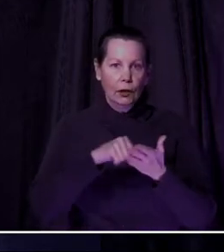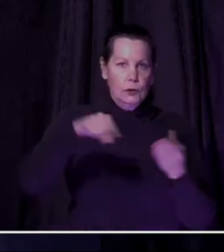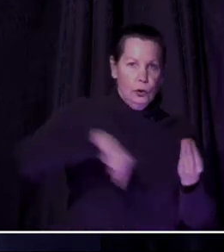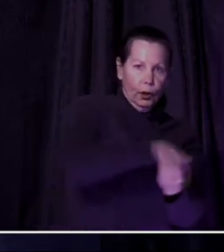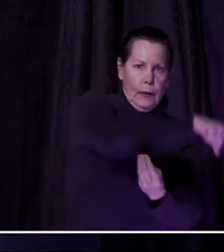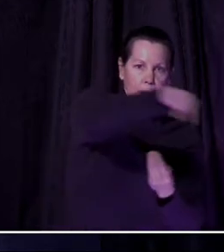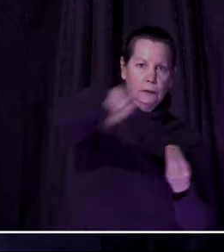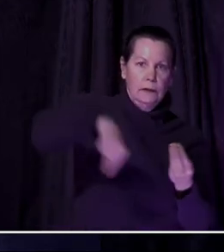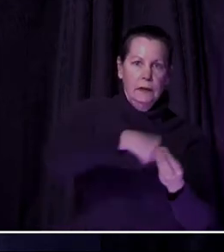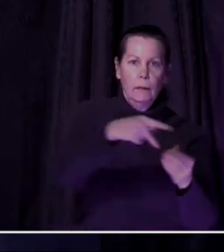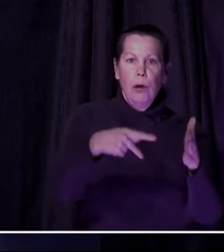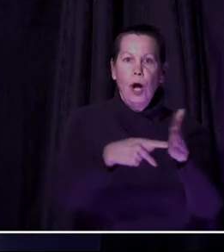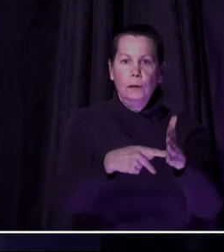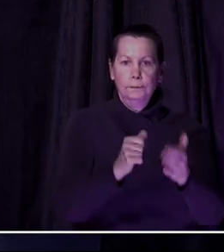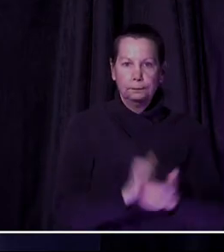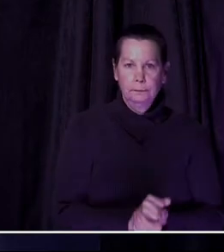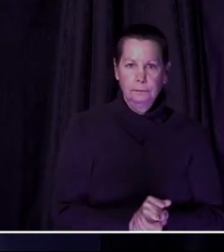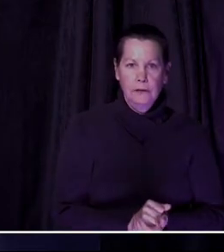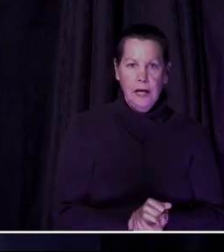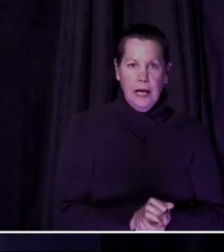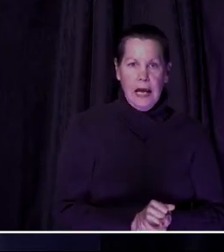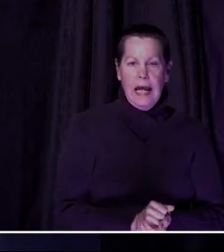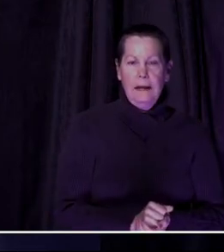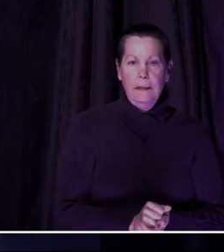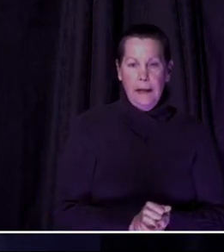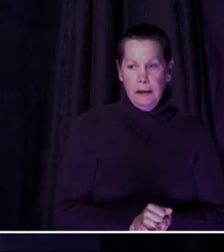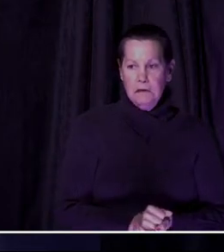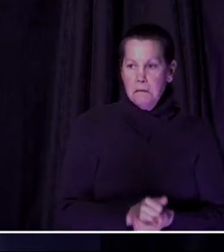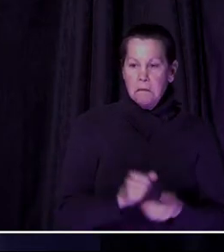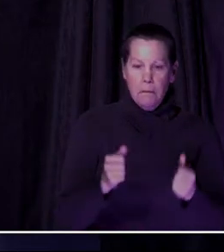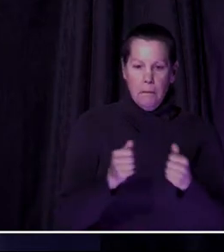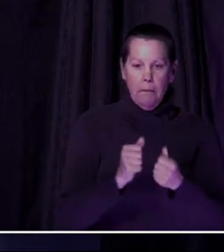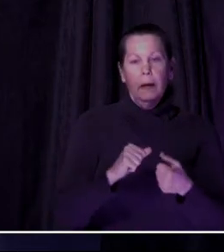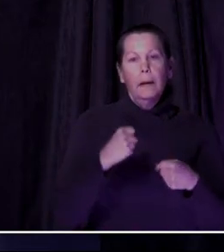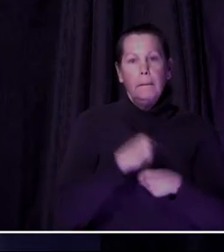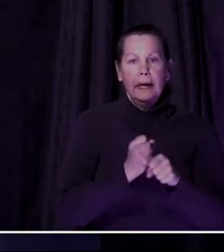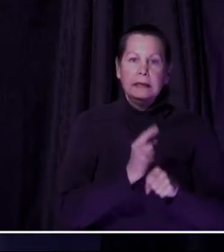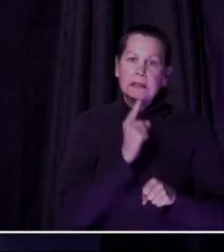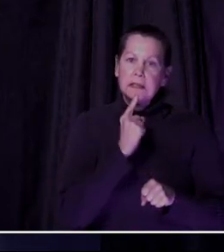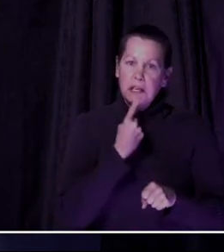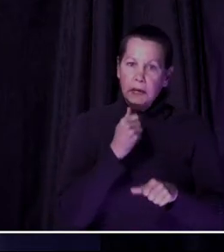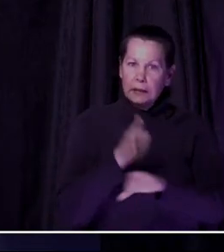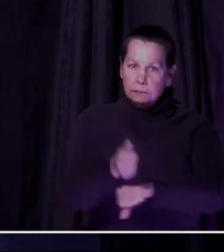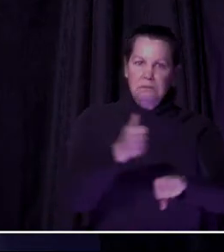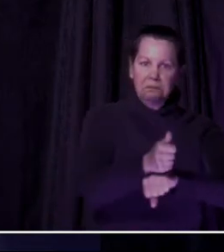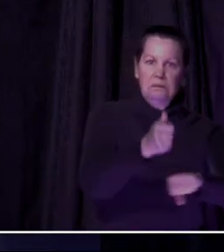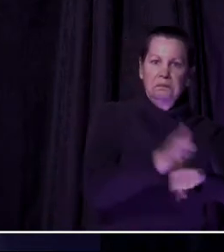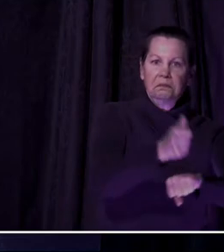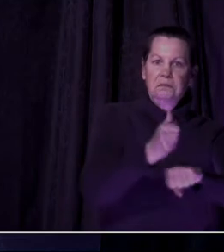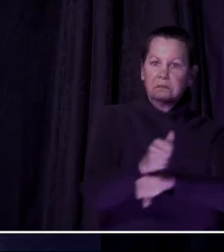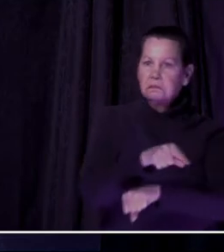him, speaking of Paul, and brought many serious accusations and charges that were not able to even prove it.